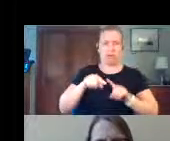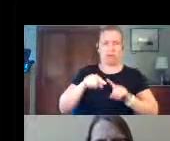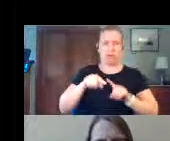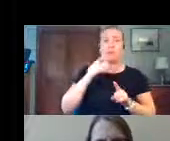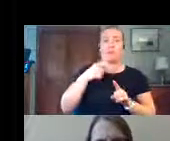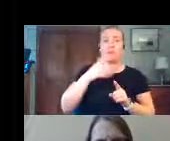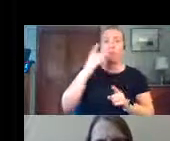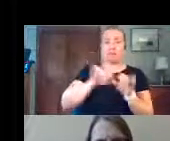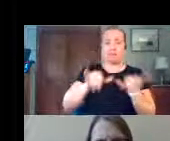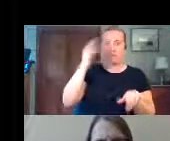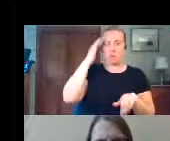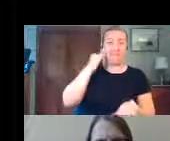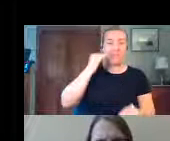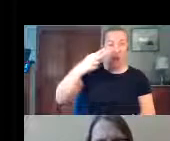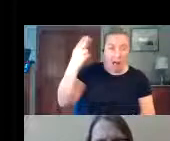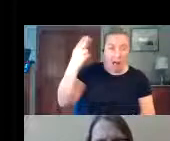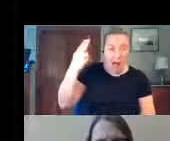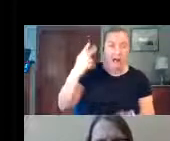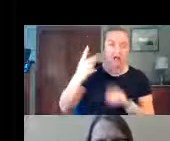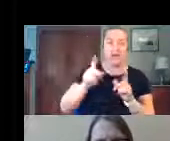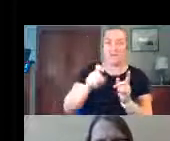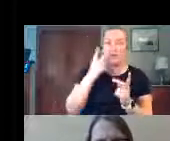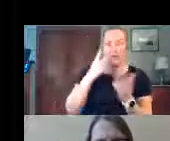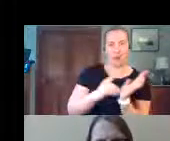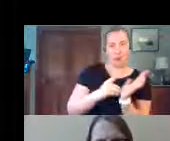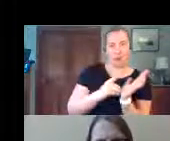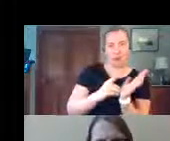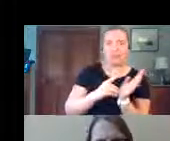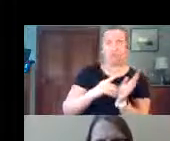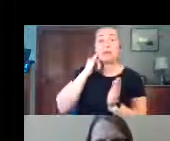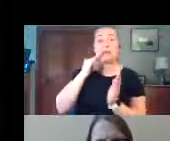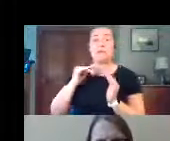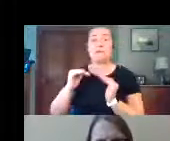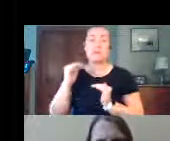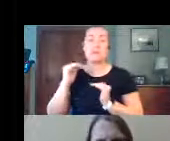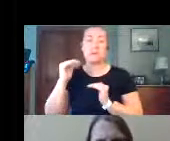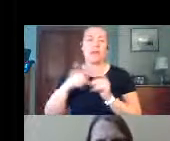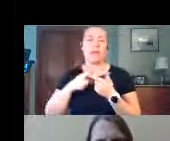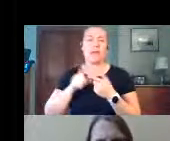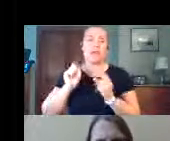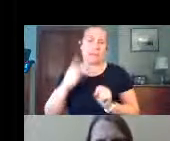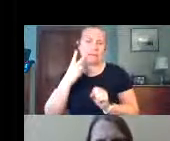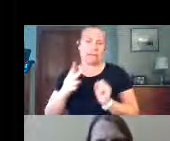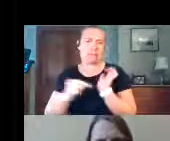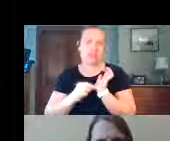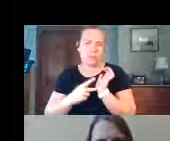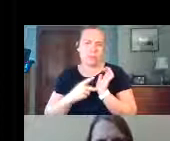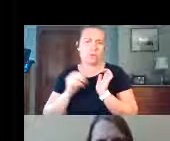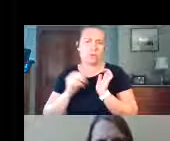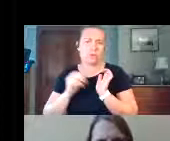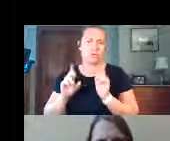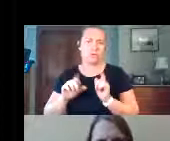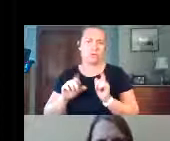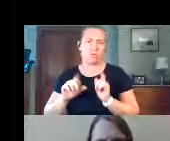the next example is our audit and feedback strategy. Again, top right, you can see the relevant ERIC strategies, not only